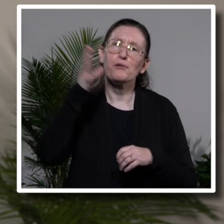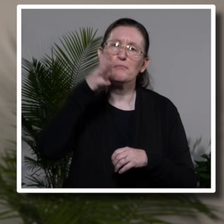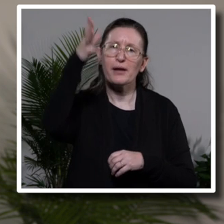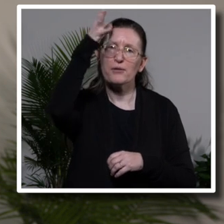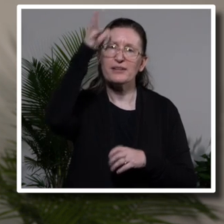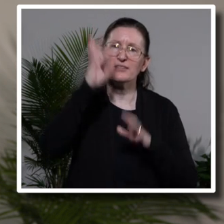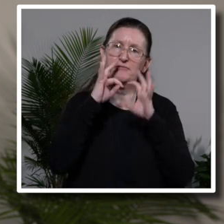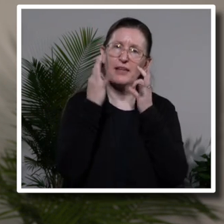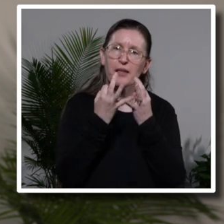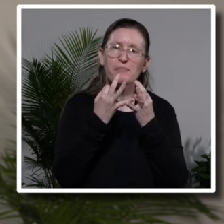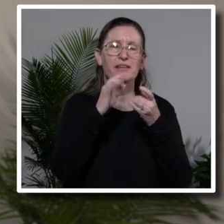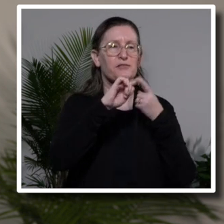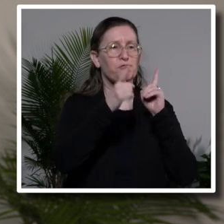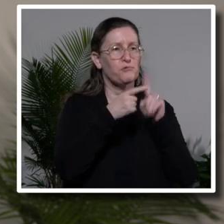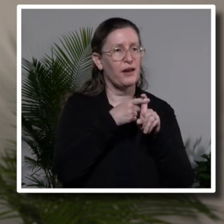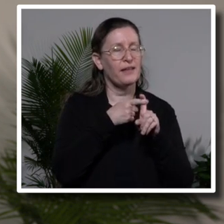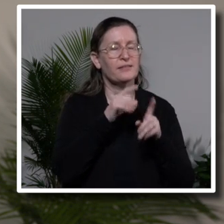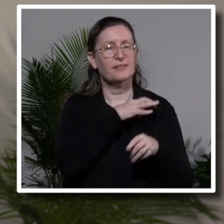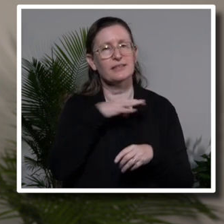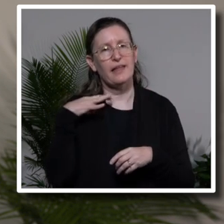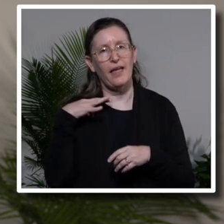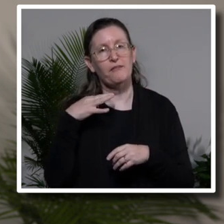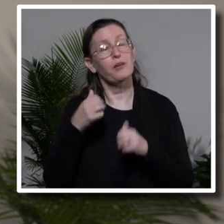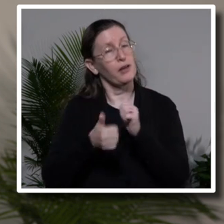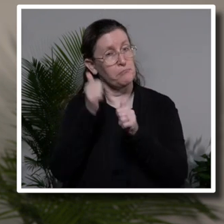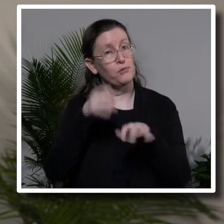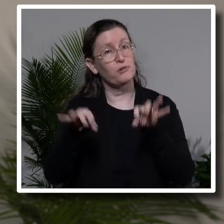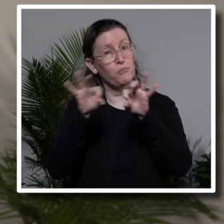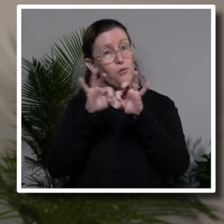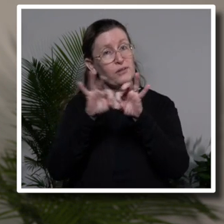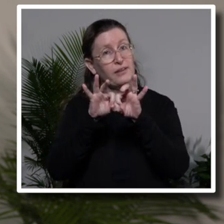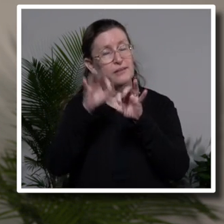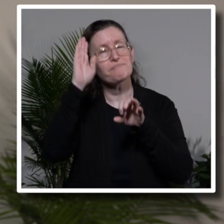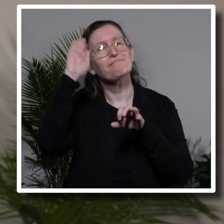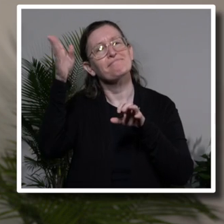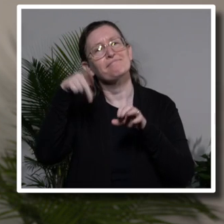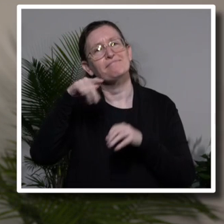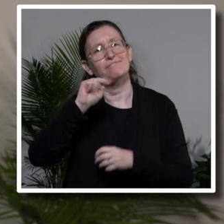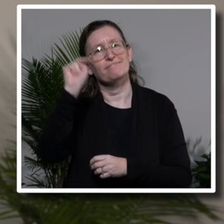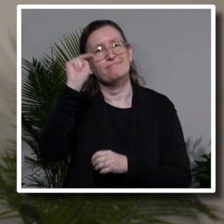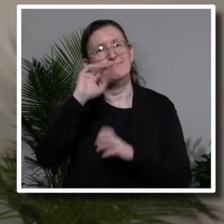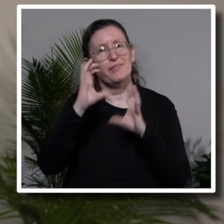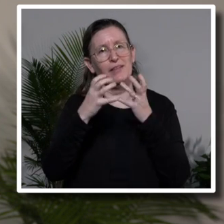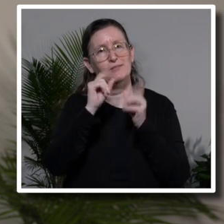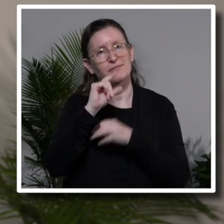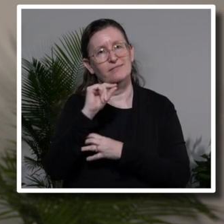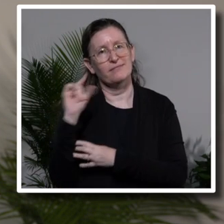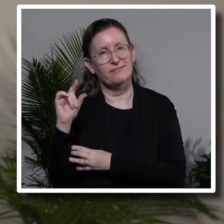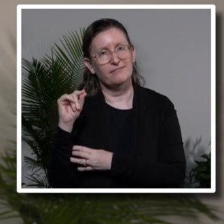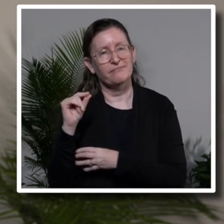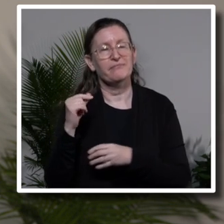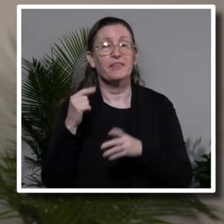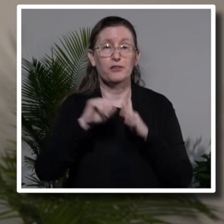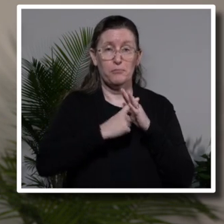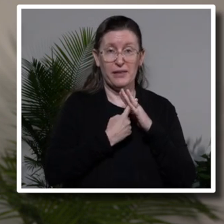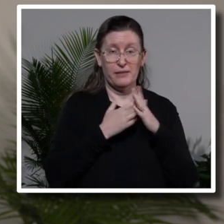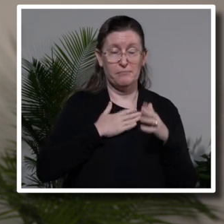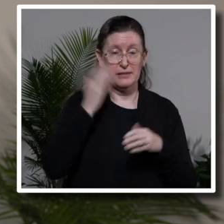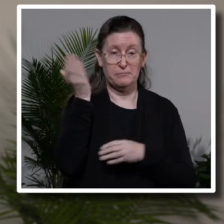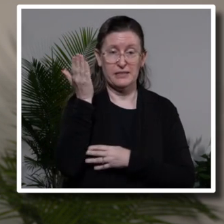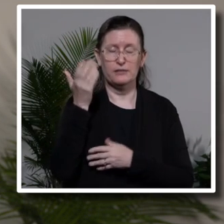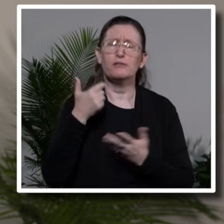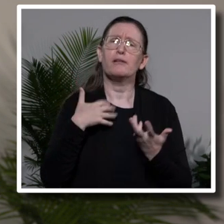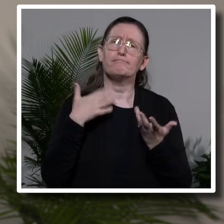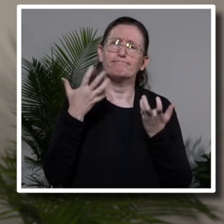Hello, parents, families, friends, staff, and most importantly, hello, Parkway North class of 2020. To begin